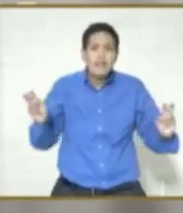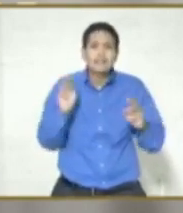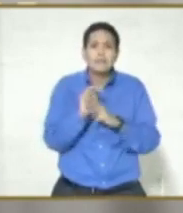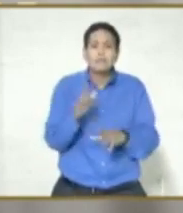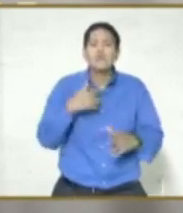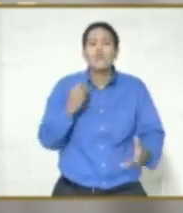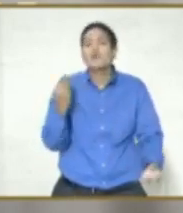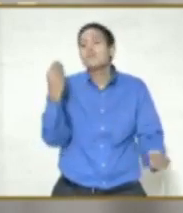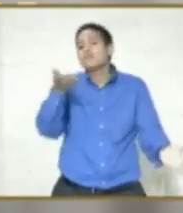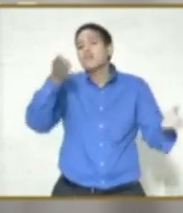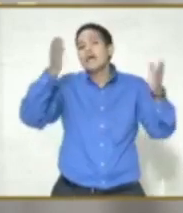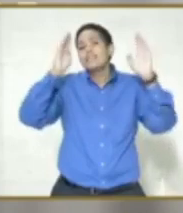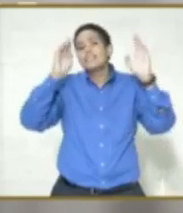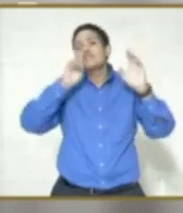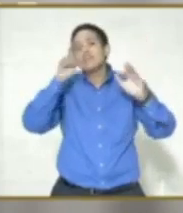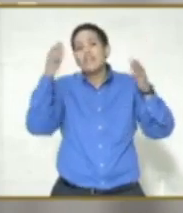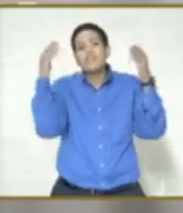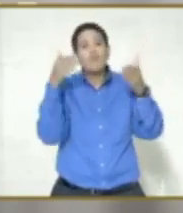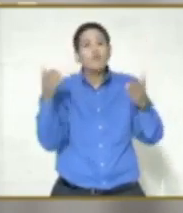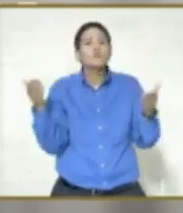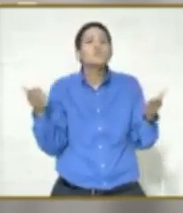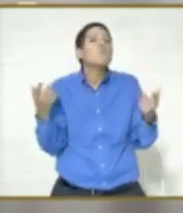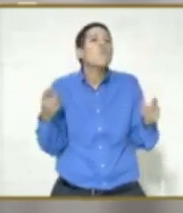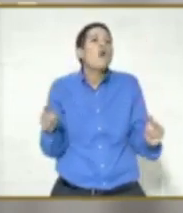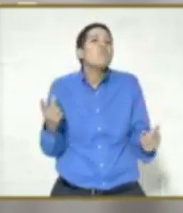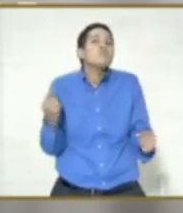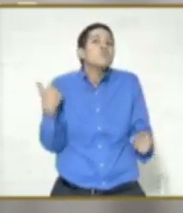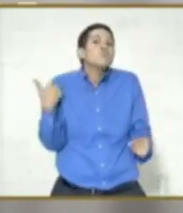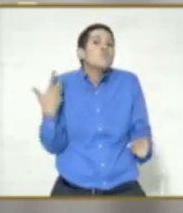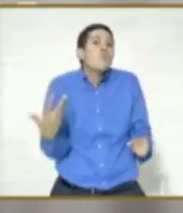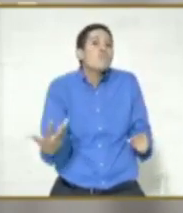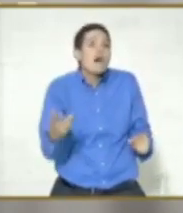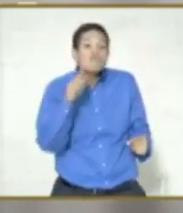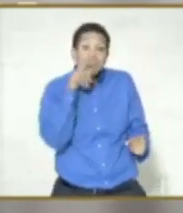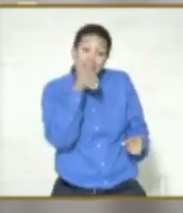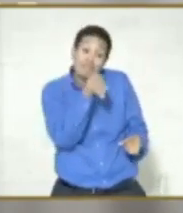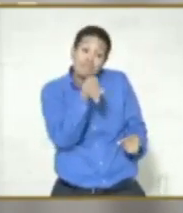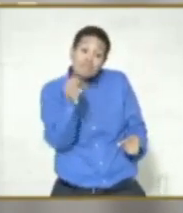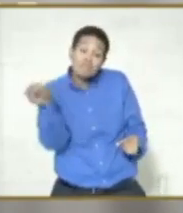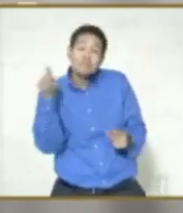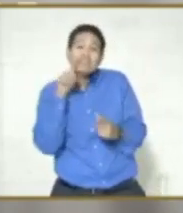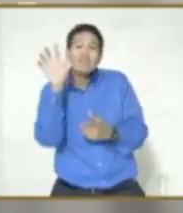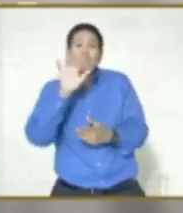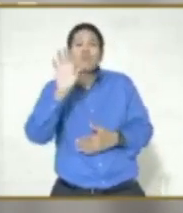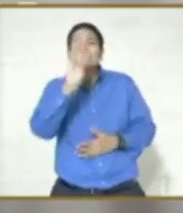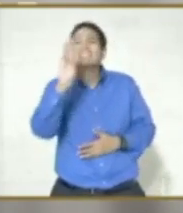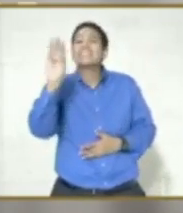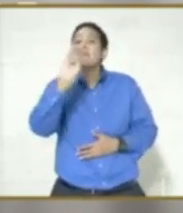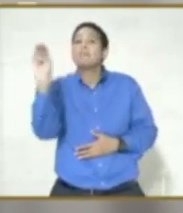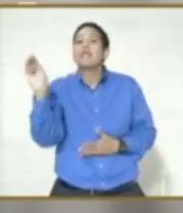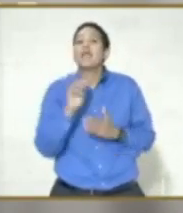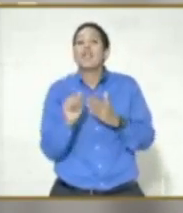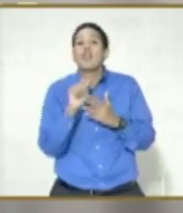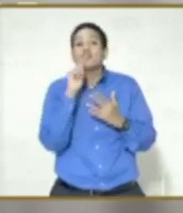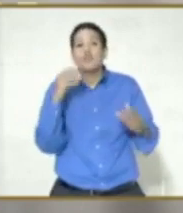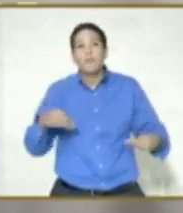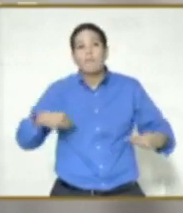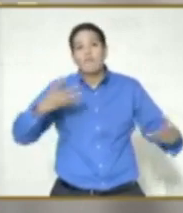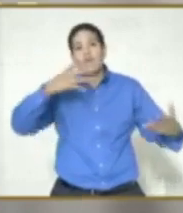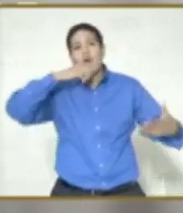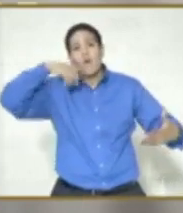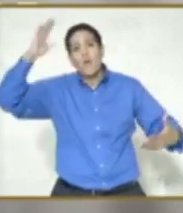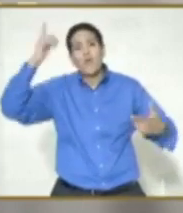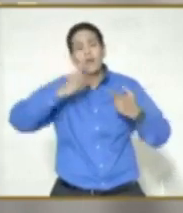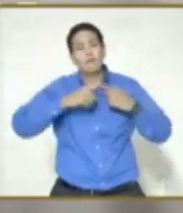some attention and focus to what has been done so far. There's funding of about $66 million to provide the elderly and